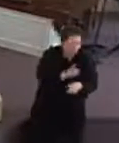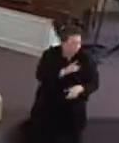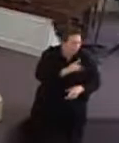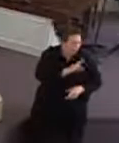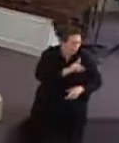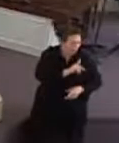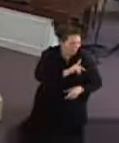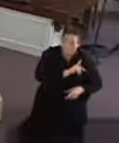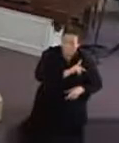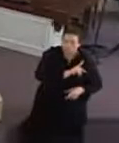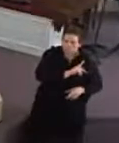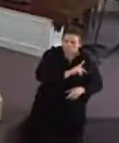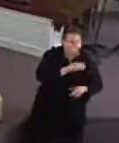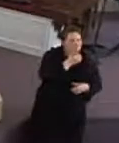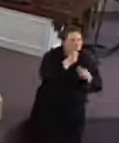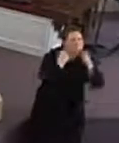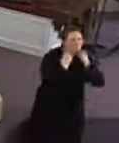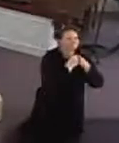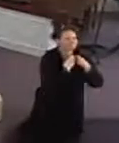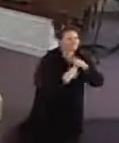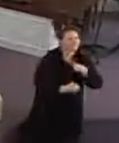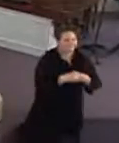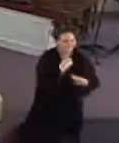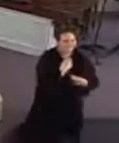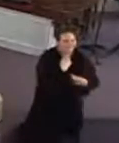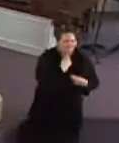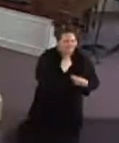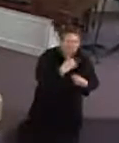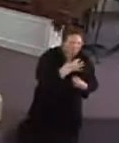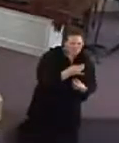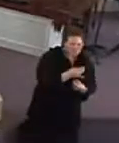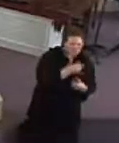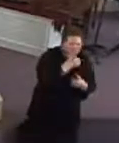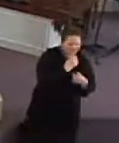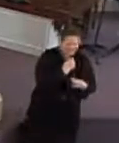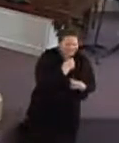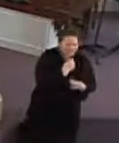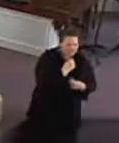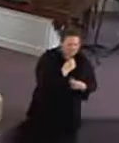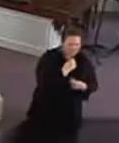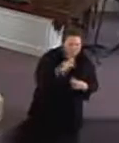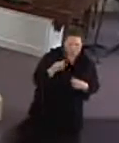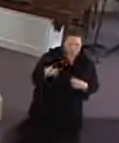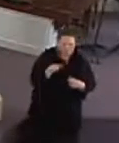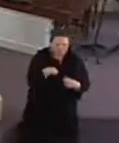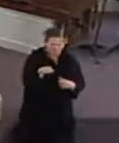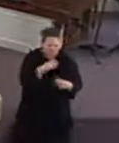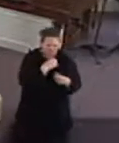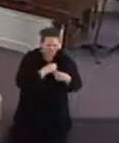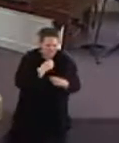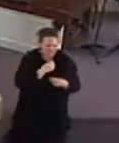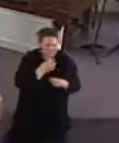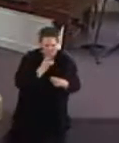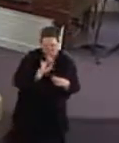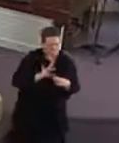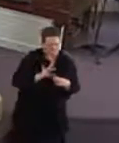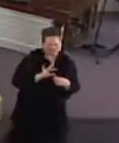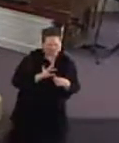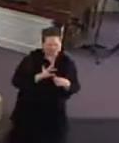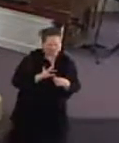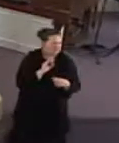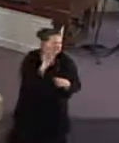tie. And I went to my closet and I said, well, I like that tie and I like that tie, but that one I don't like. That's probably